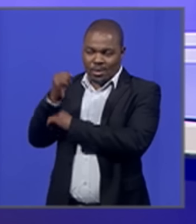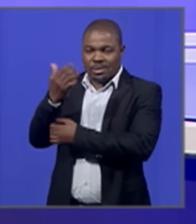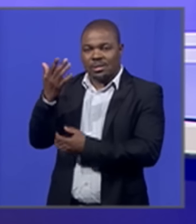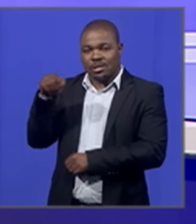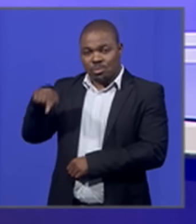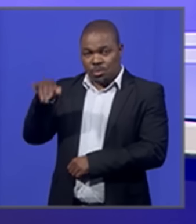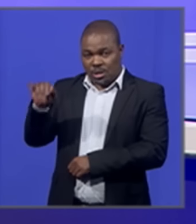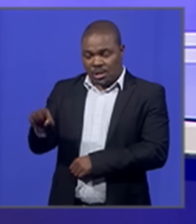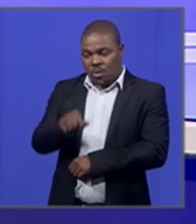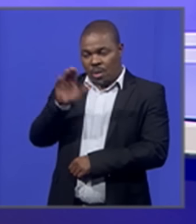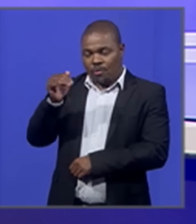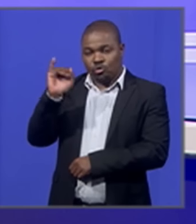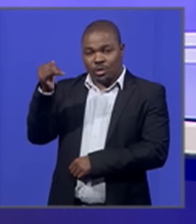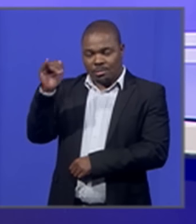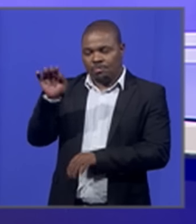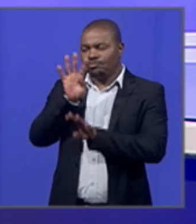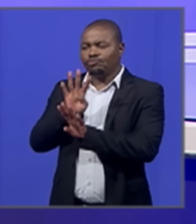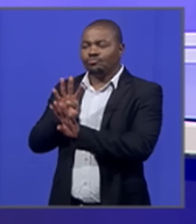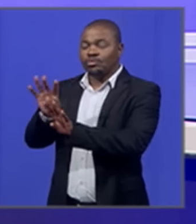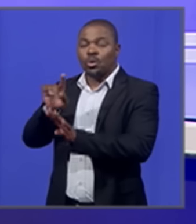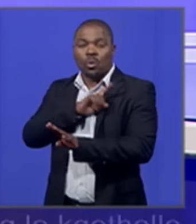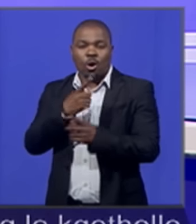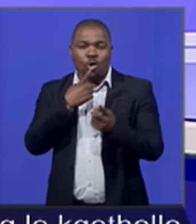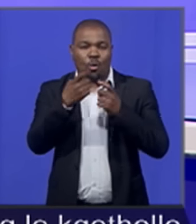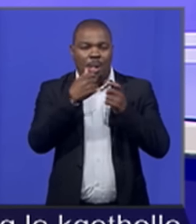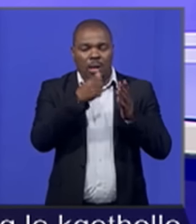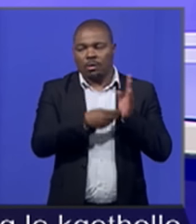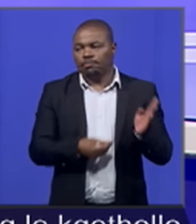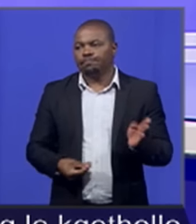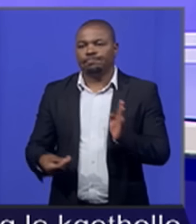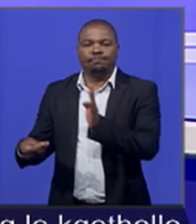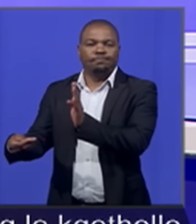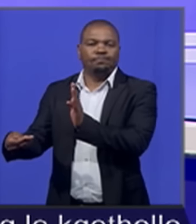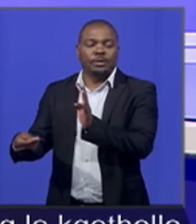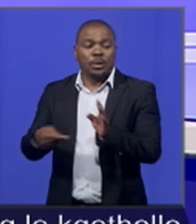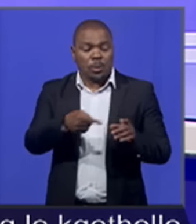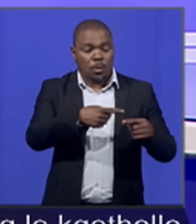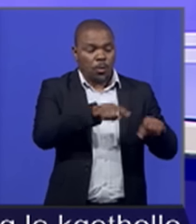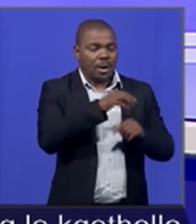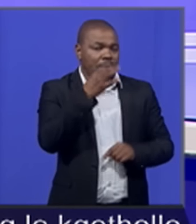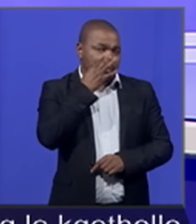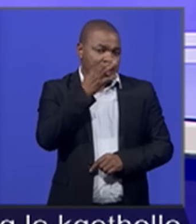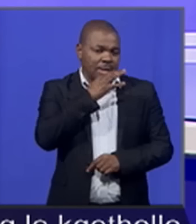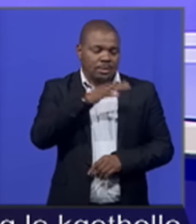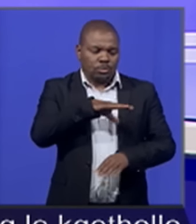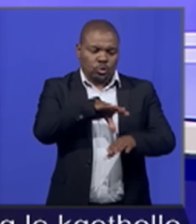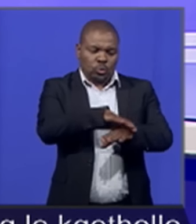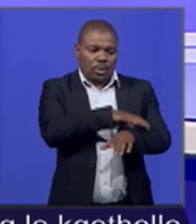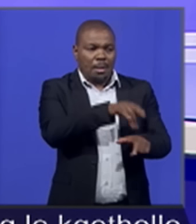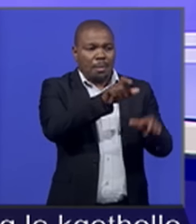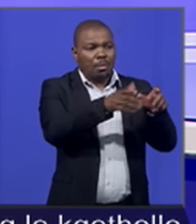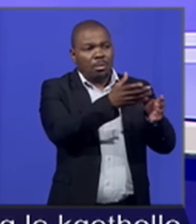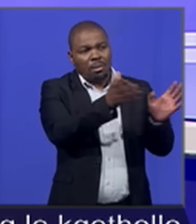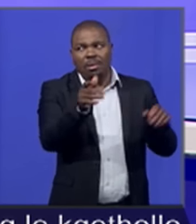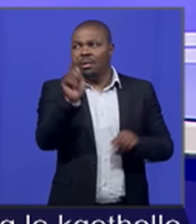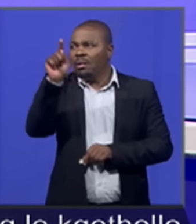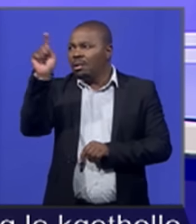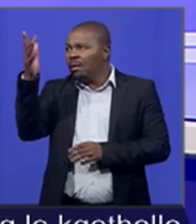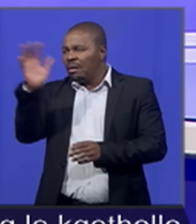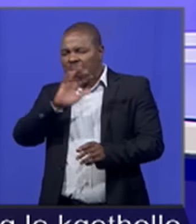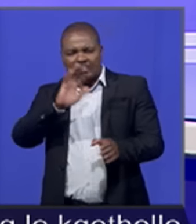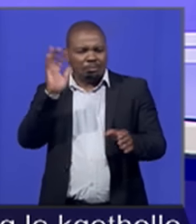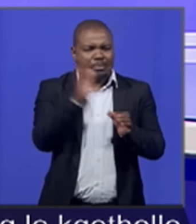ka Johannesburg go neelana ka lengwalo la dingongorego. Ba re batho ba mohlobo wa Matsonga ba hlasetšwe ke